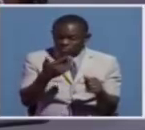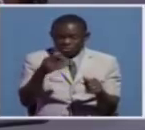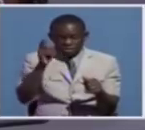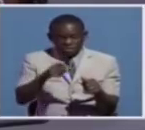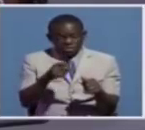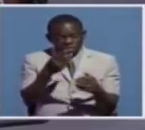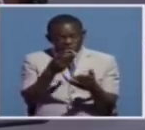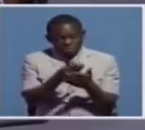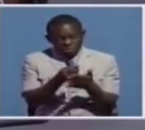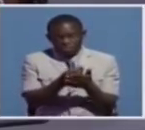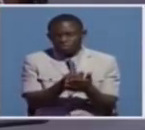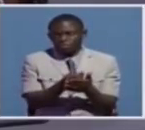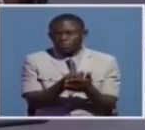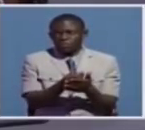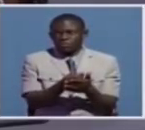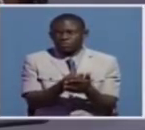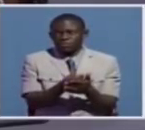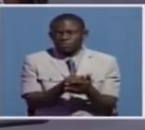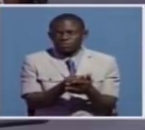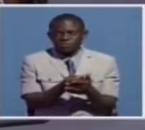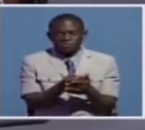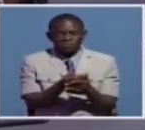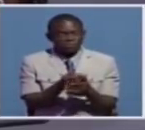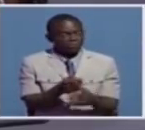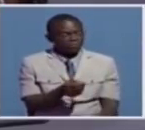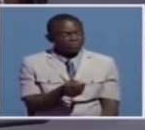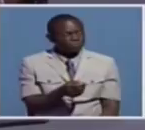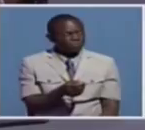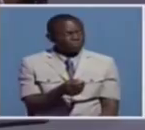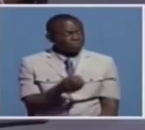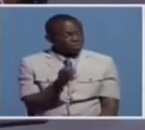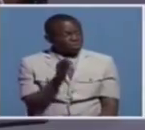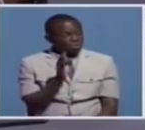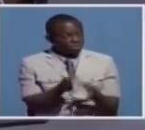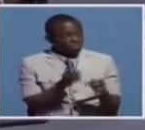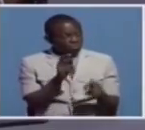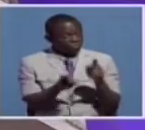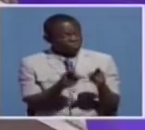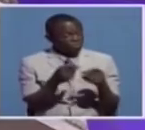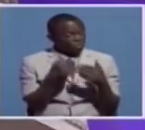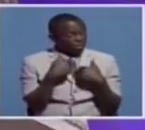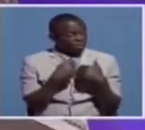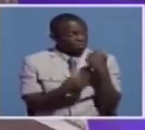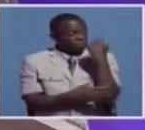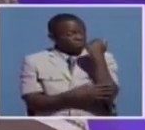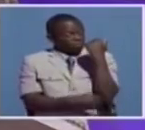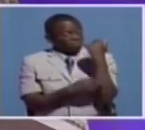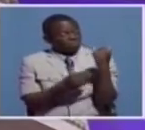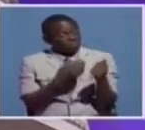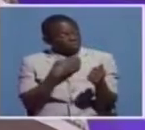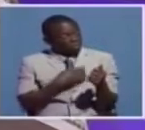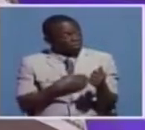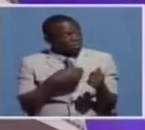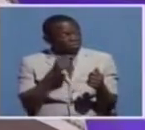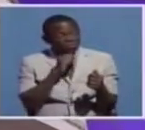When people are nothing angry, they don't need funding. Do they? Yes, they do, Gravazi. You must be realistic about this one.